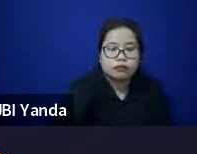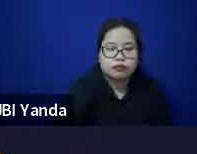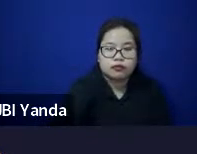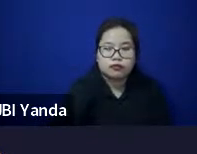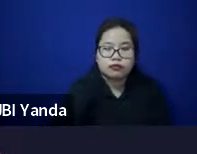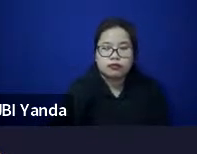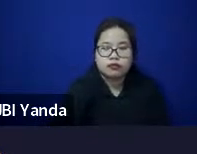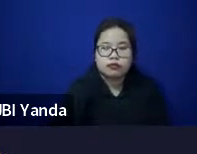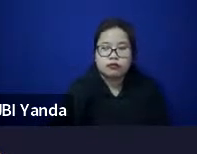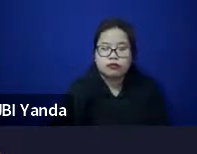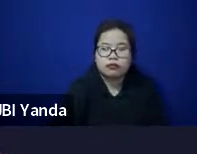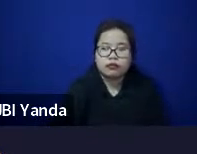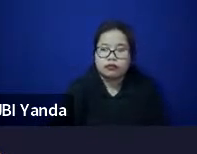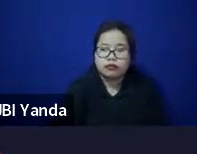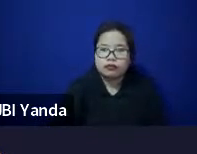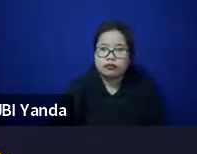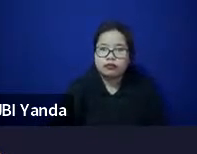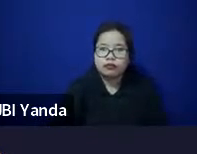And